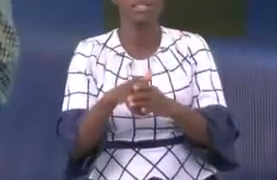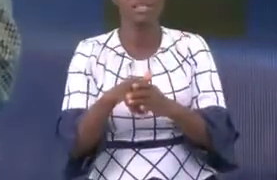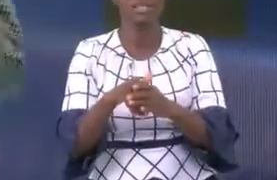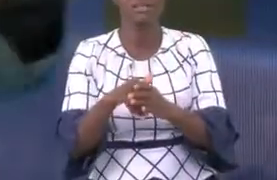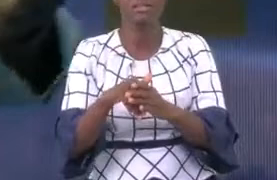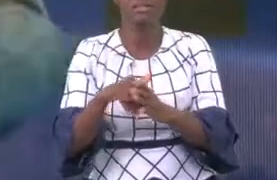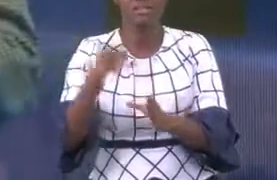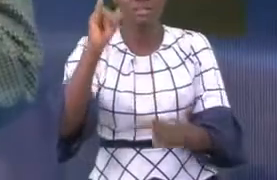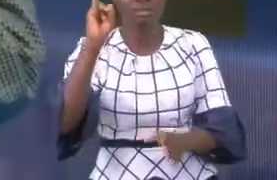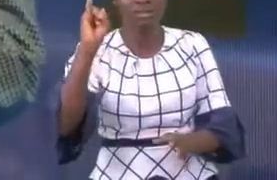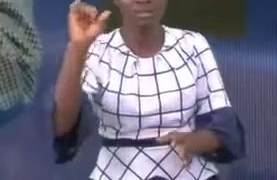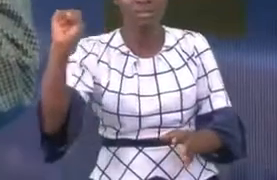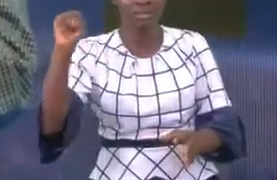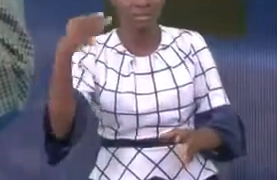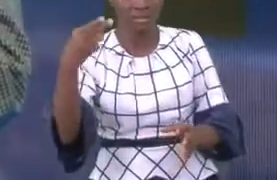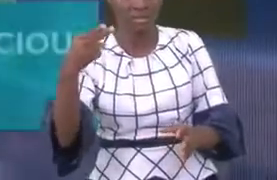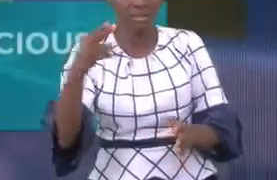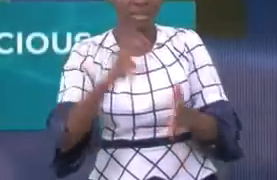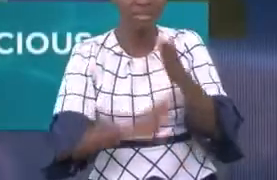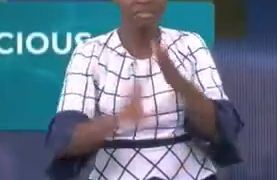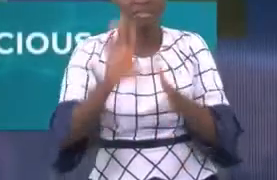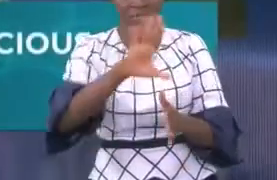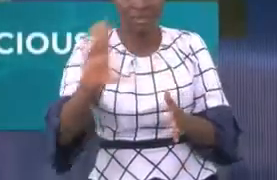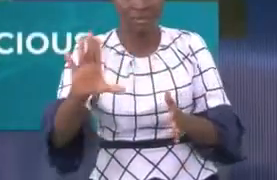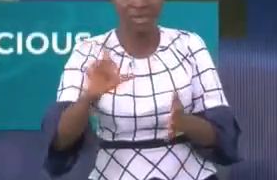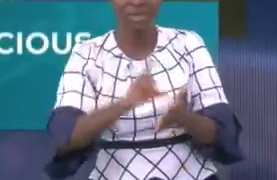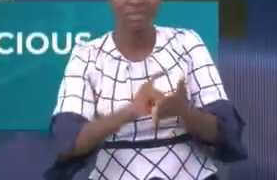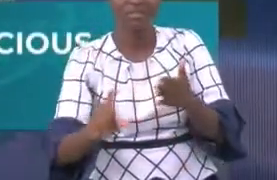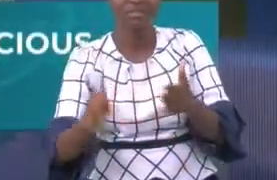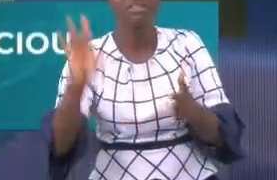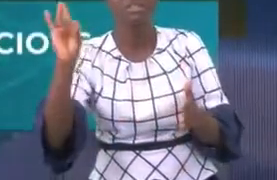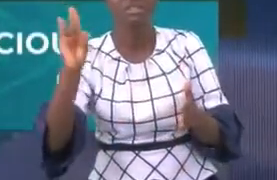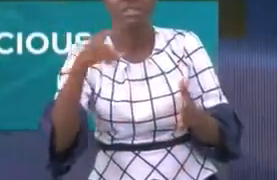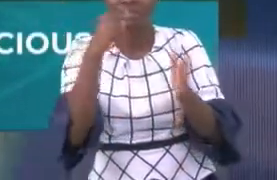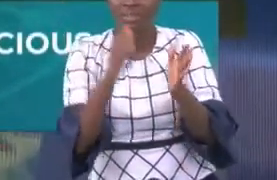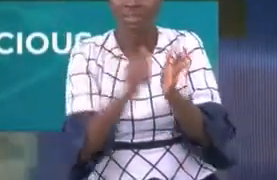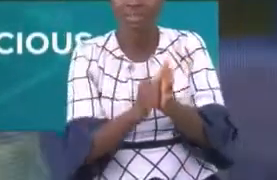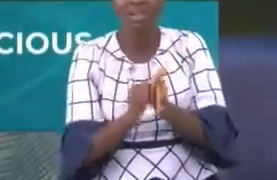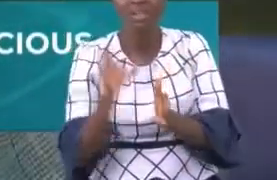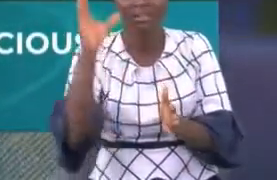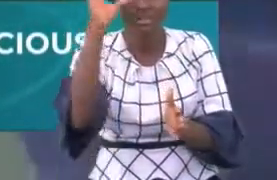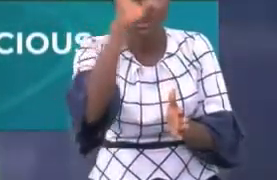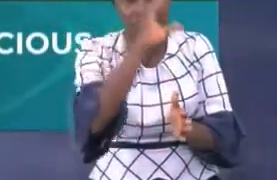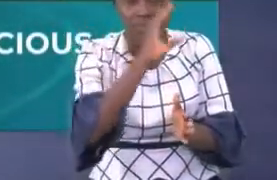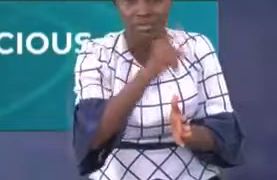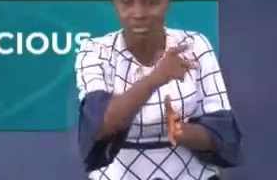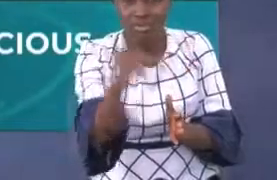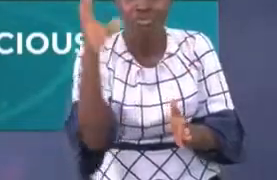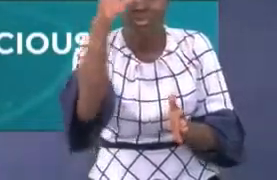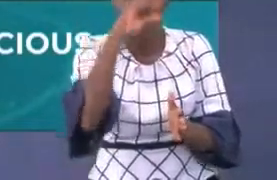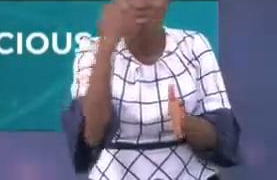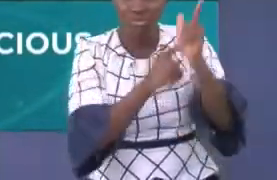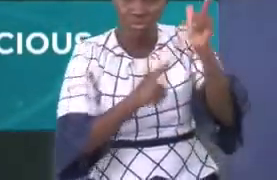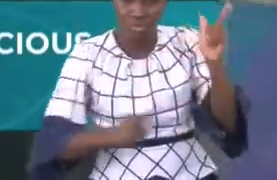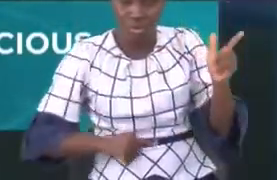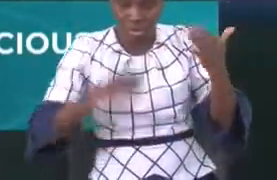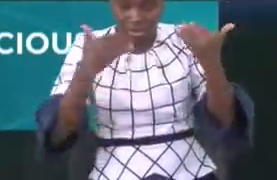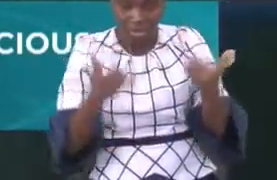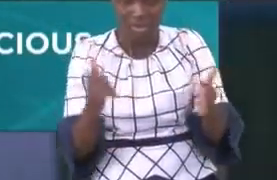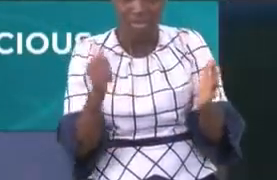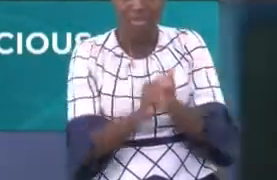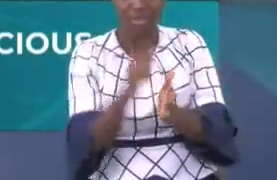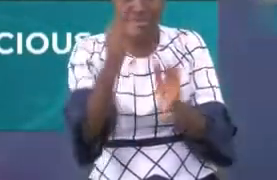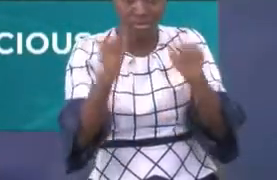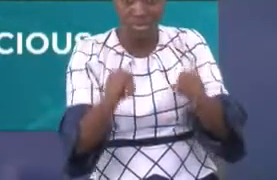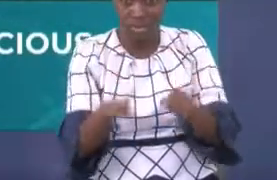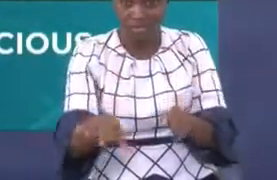Lord while he may be found. How? Somebody came to town, and he came